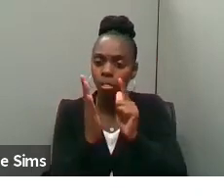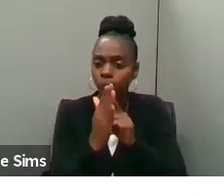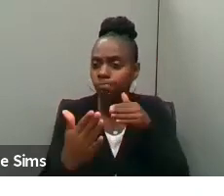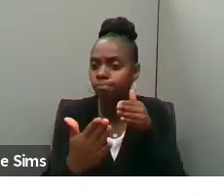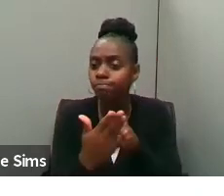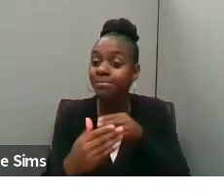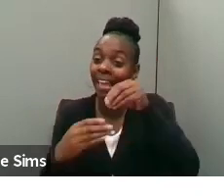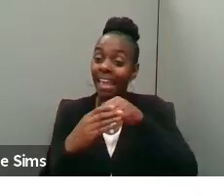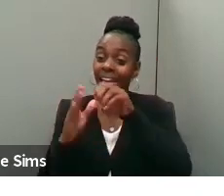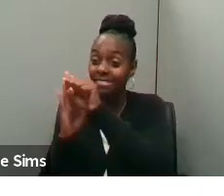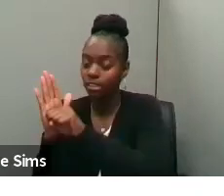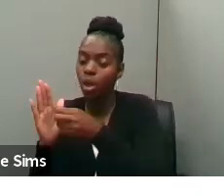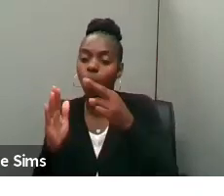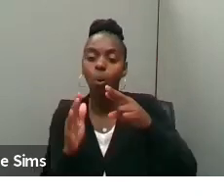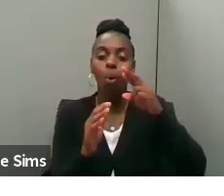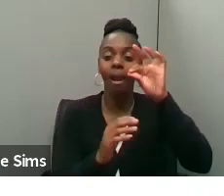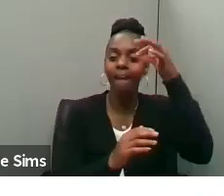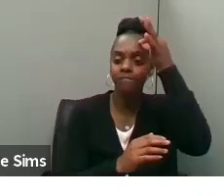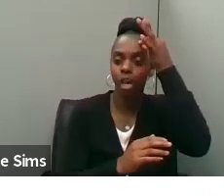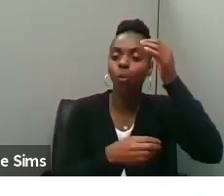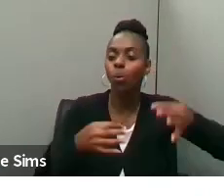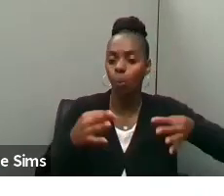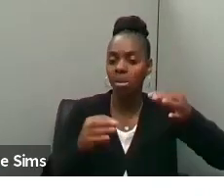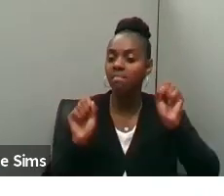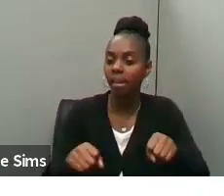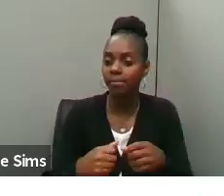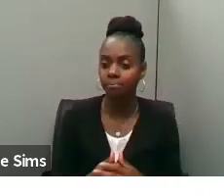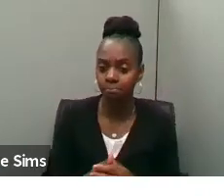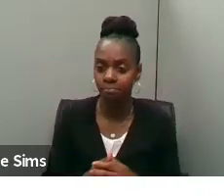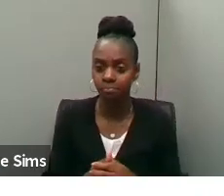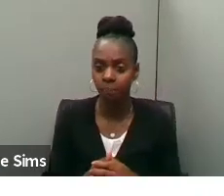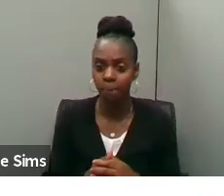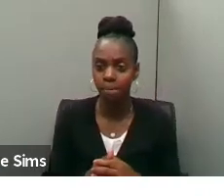court. Next slide, please.